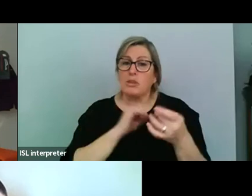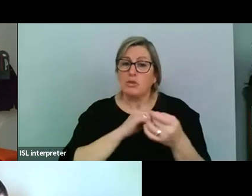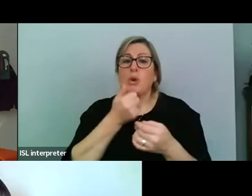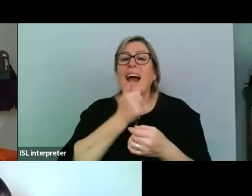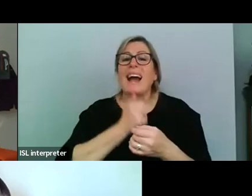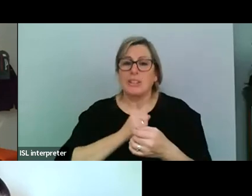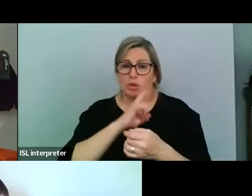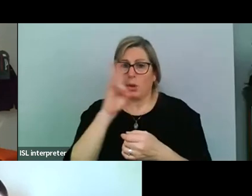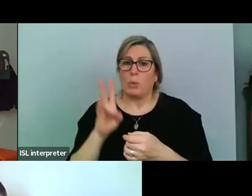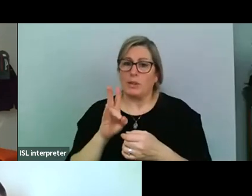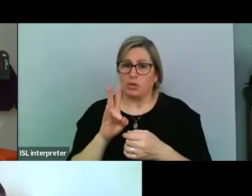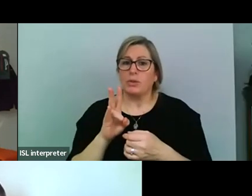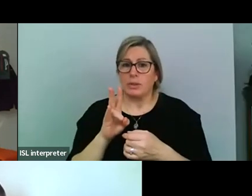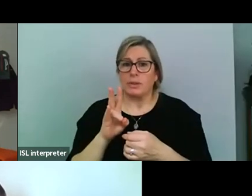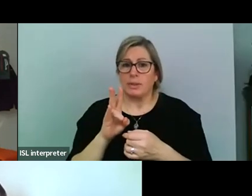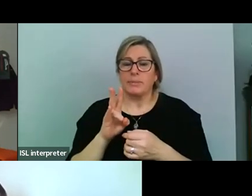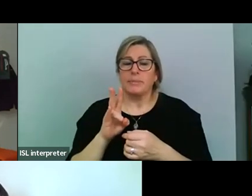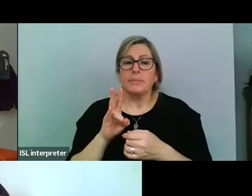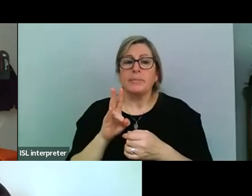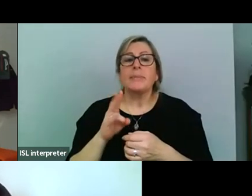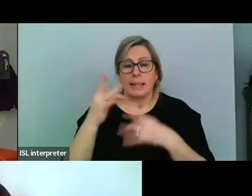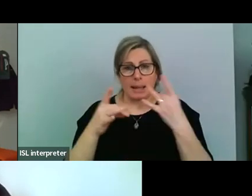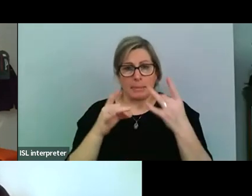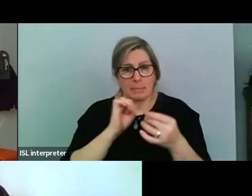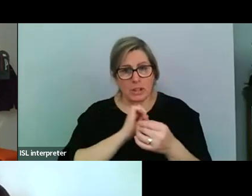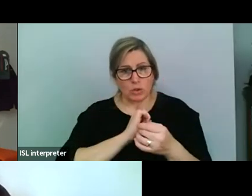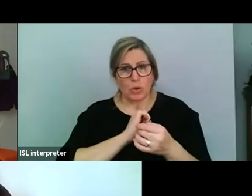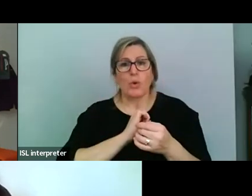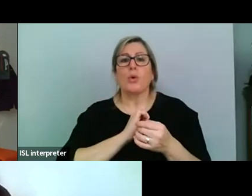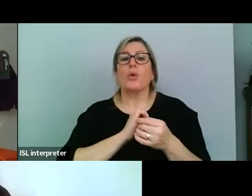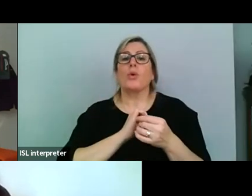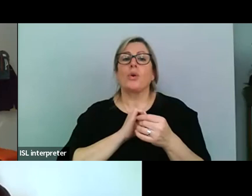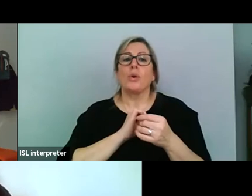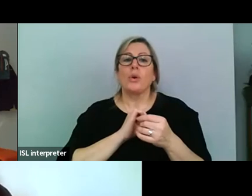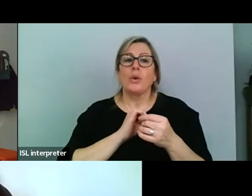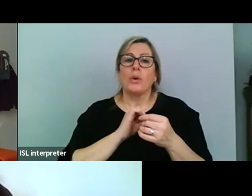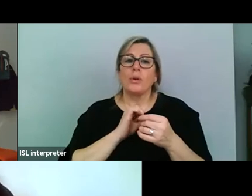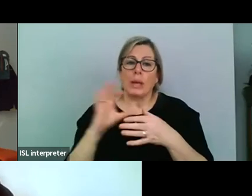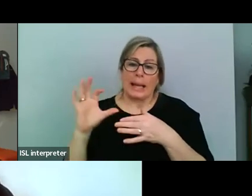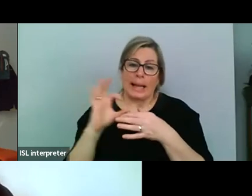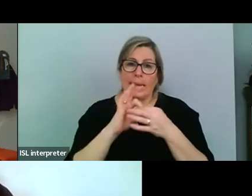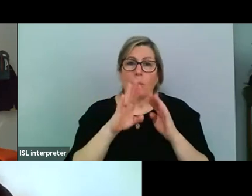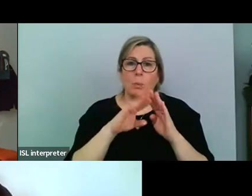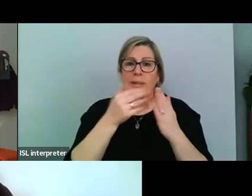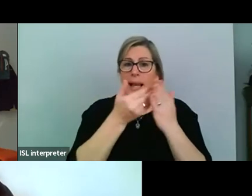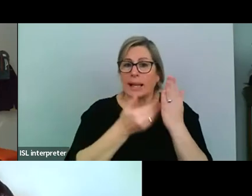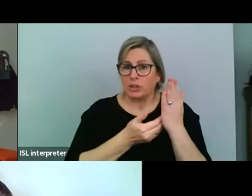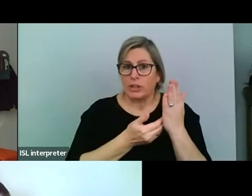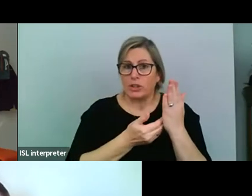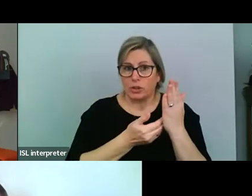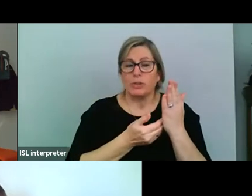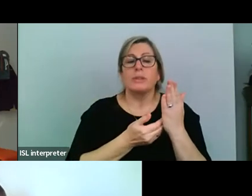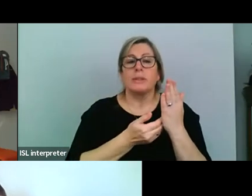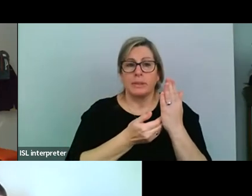out, and you know, making sure that you are referring back to the legislation itself,